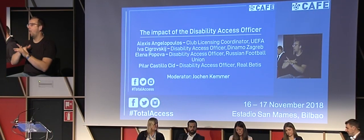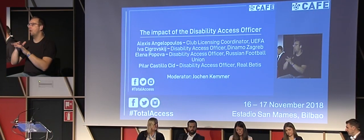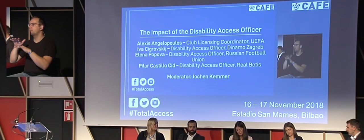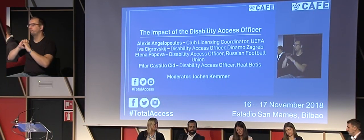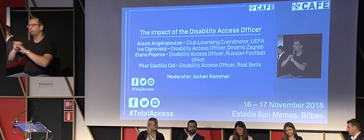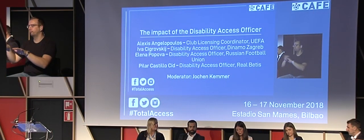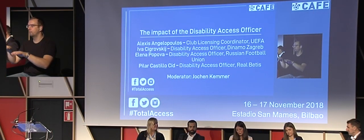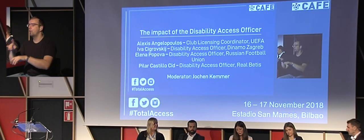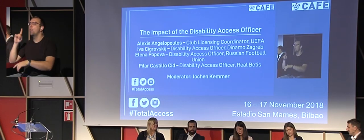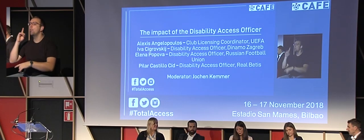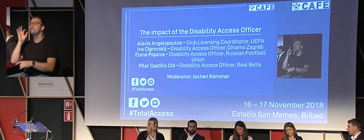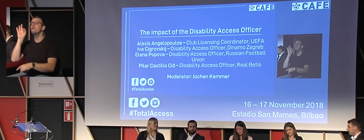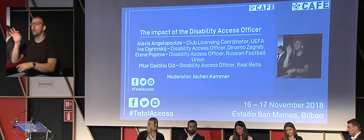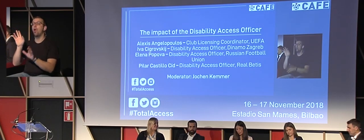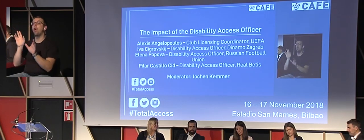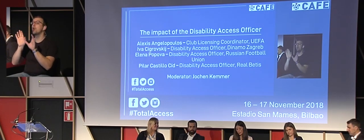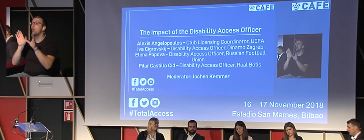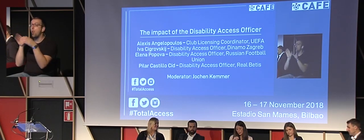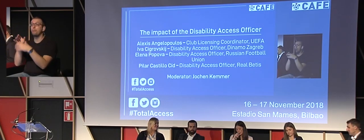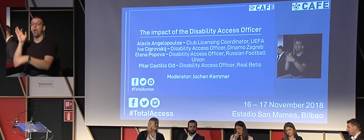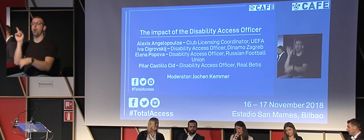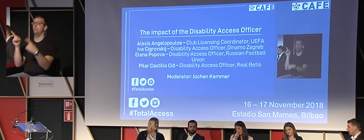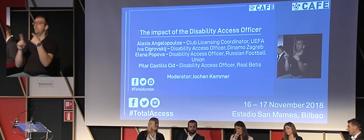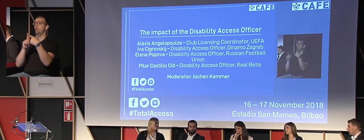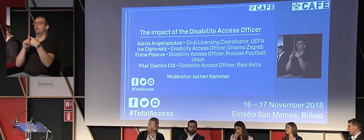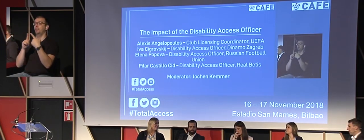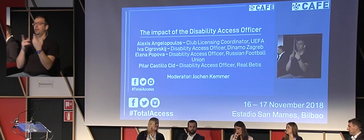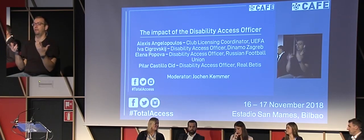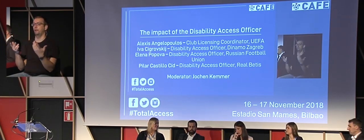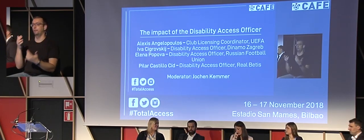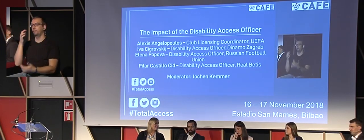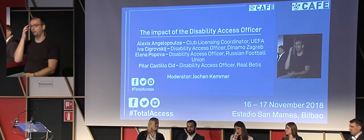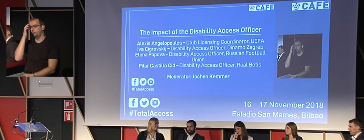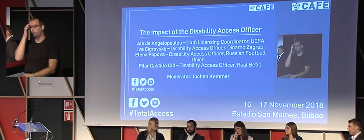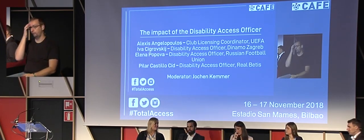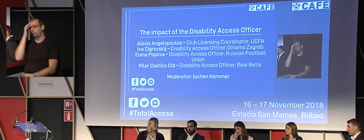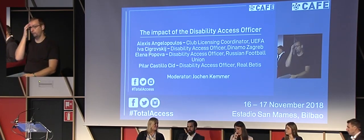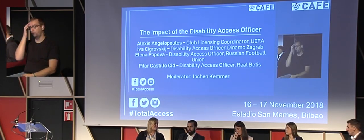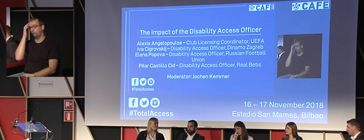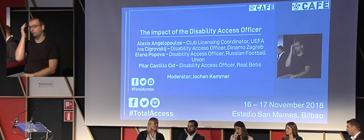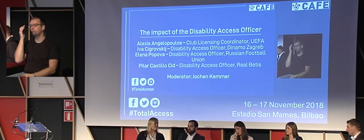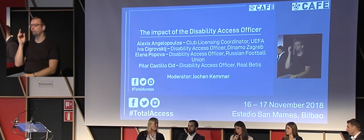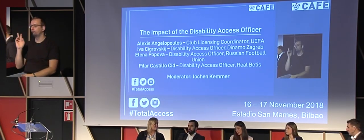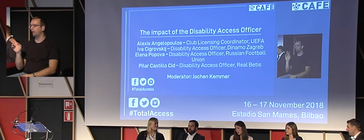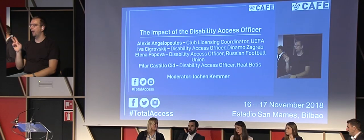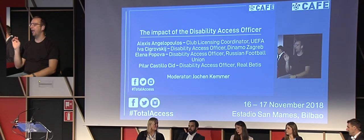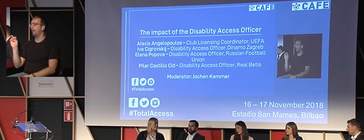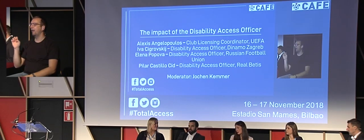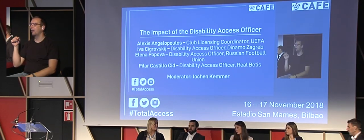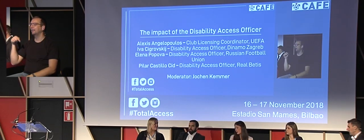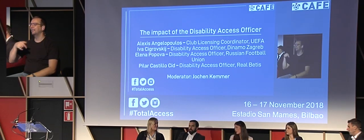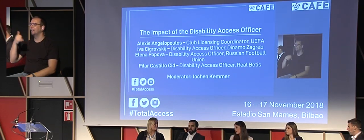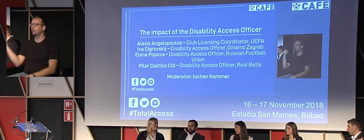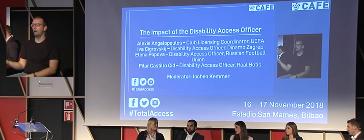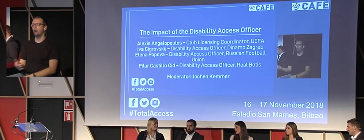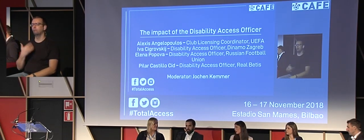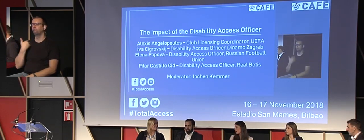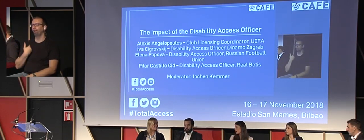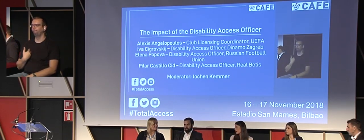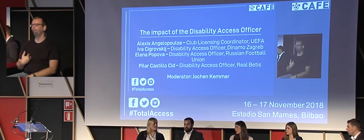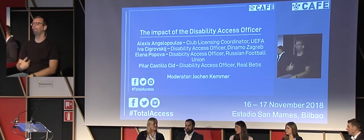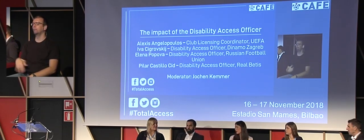a really busy year with a lot of activities. Can you maybe mention just one or two highlights and any